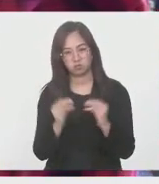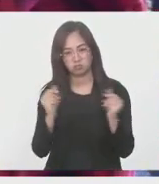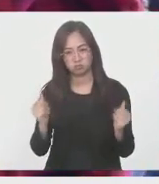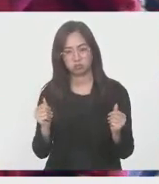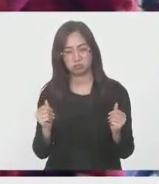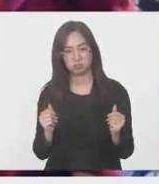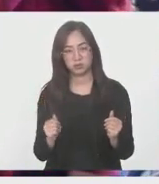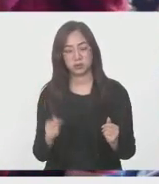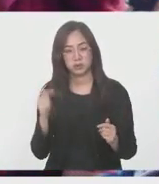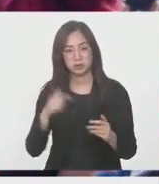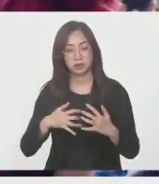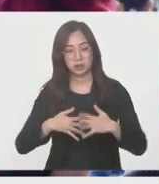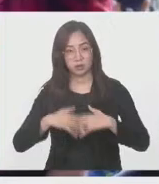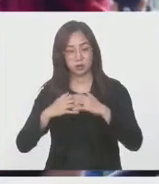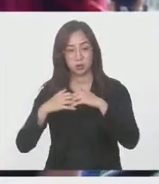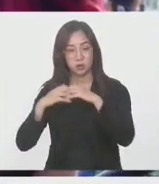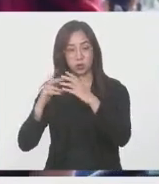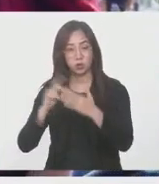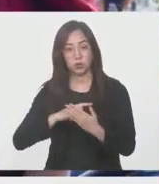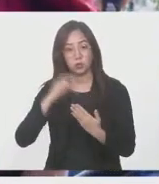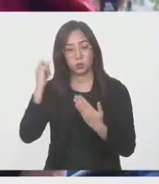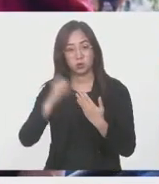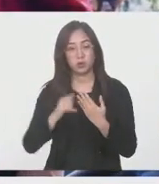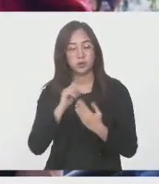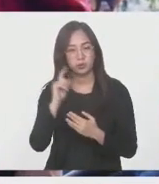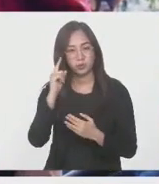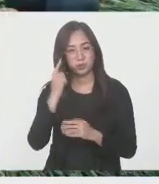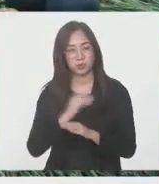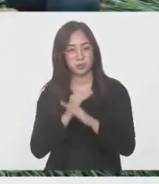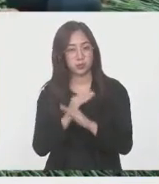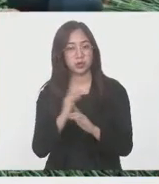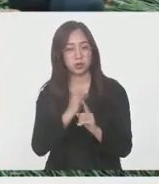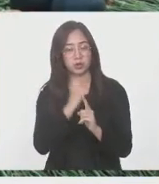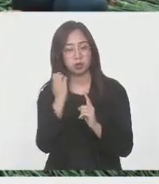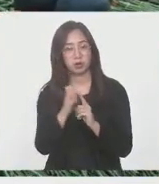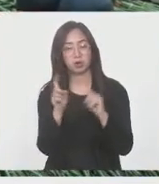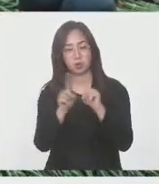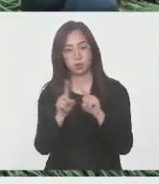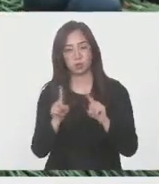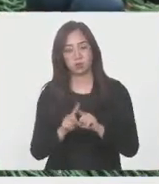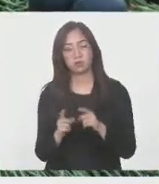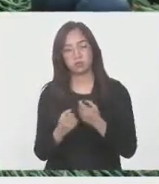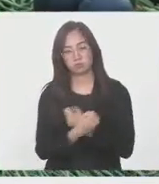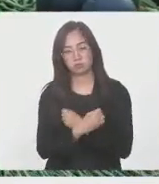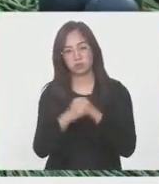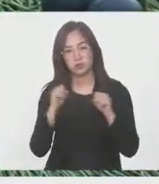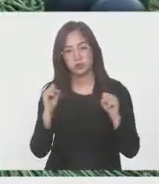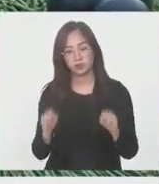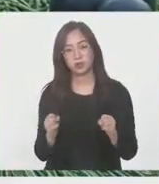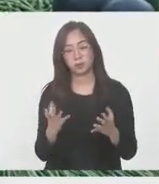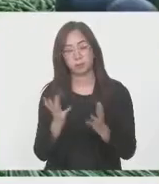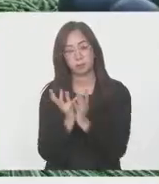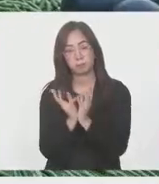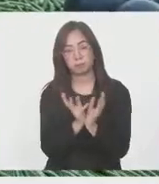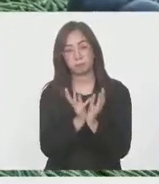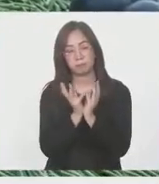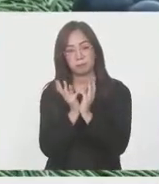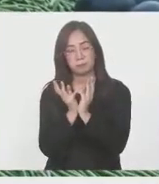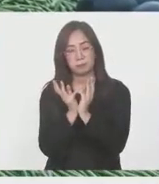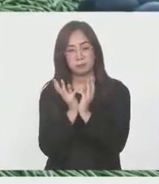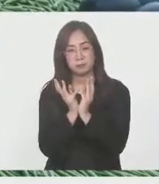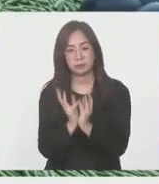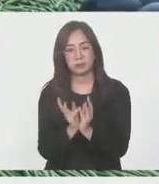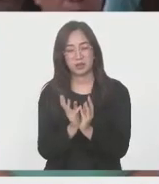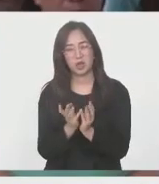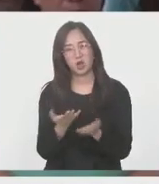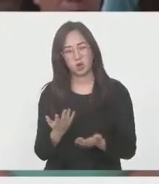These infrastructure projects not only protect the environment, but also safeguard the well-being of communities vulnerable to water